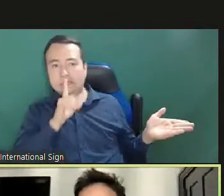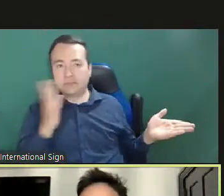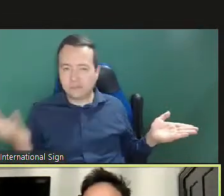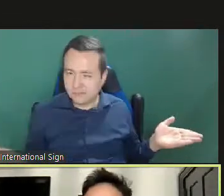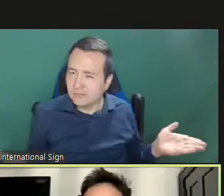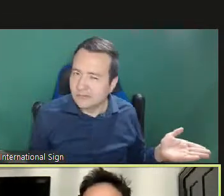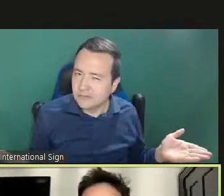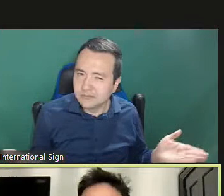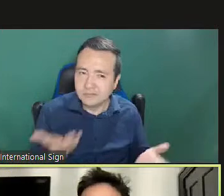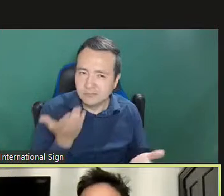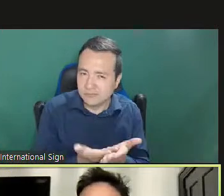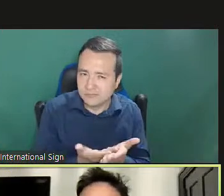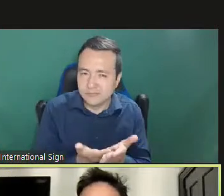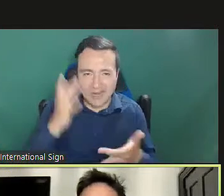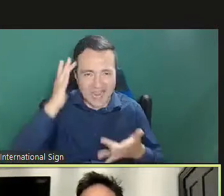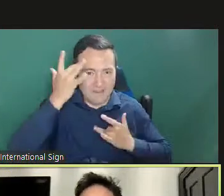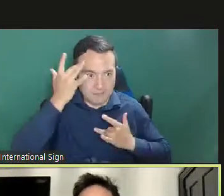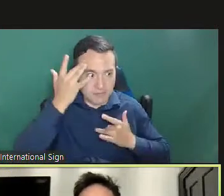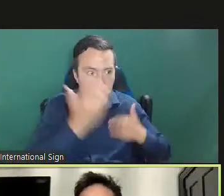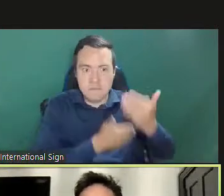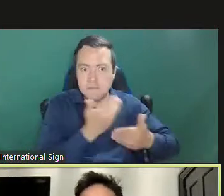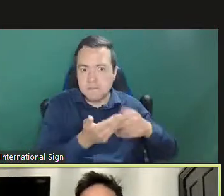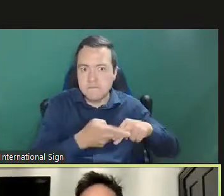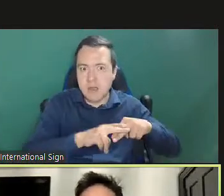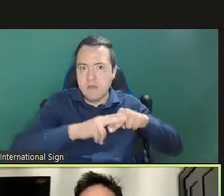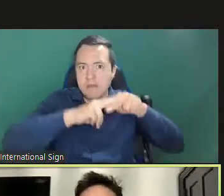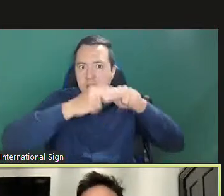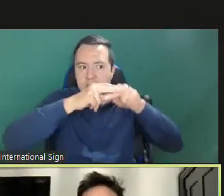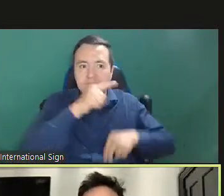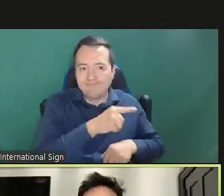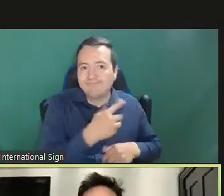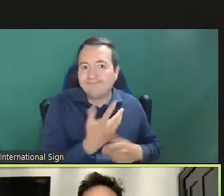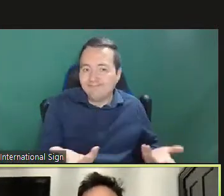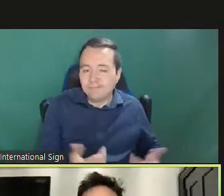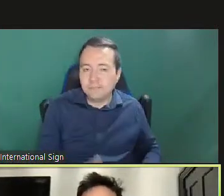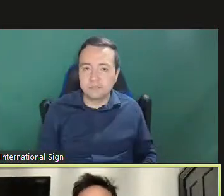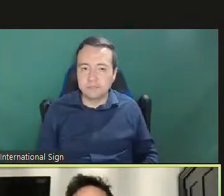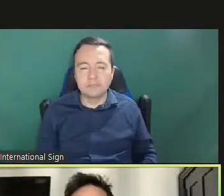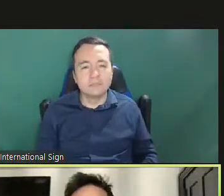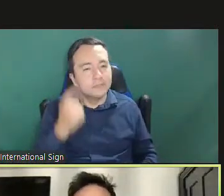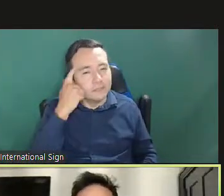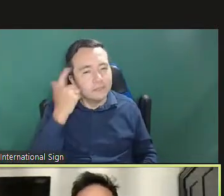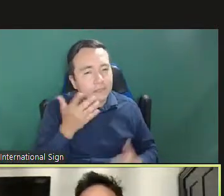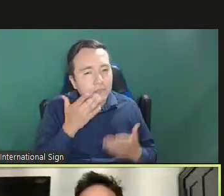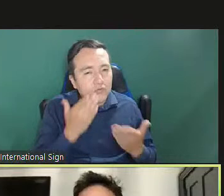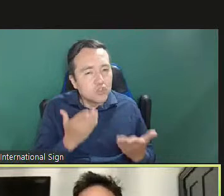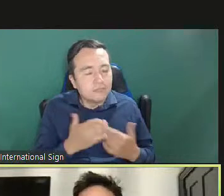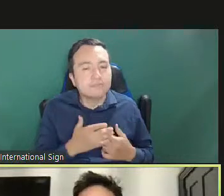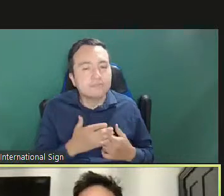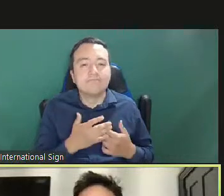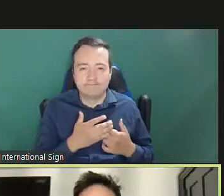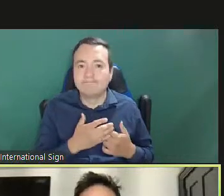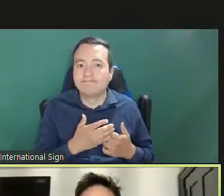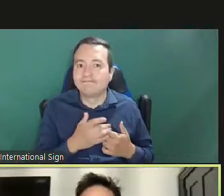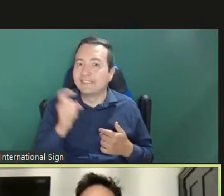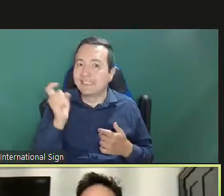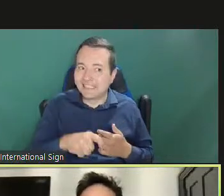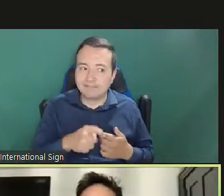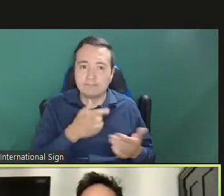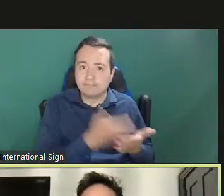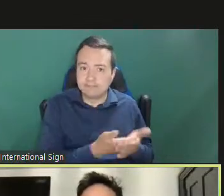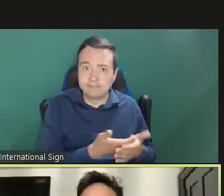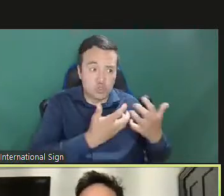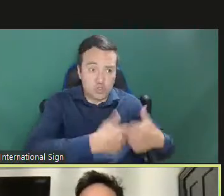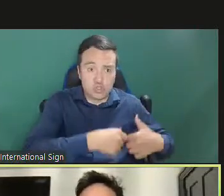are in enhancing the prevalence of certain diseases. So that's how I like to broach